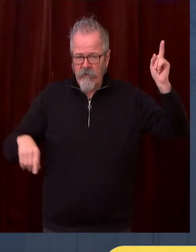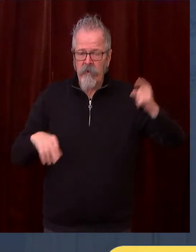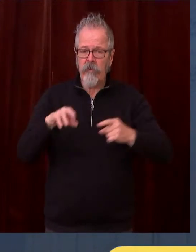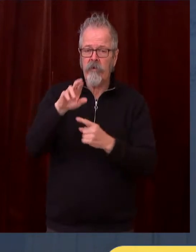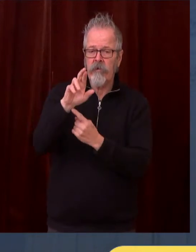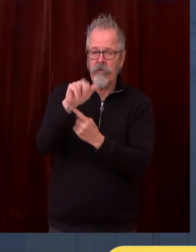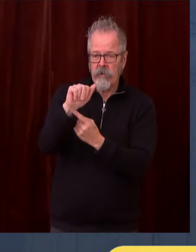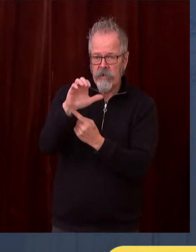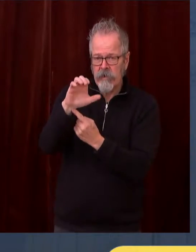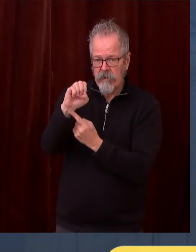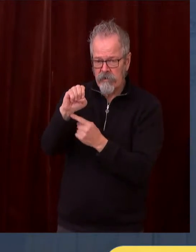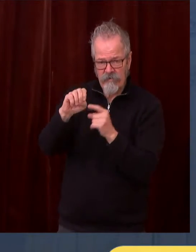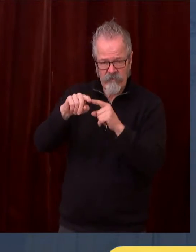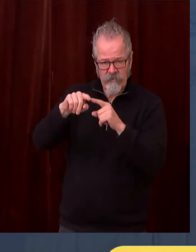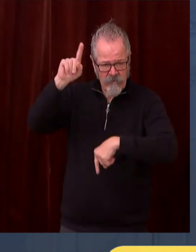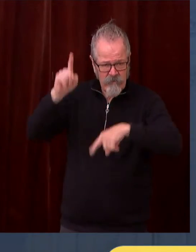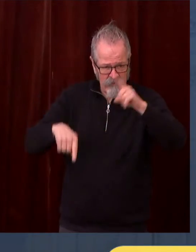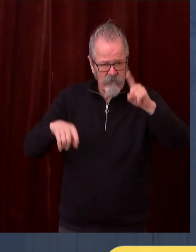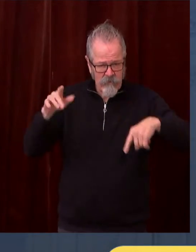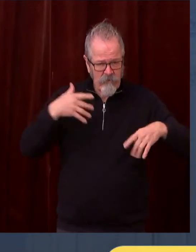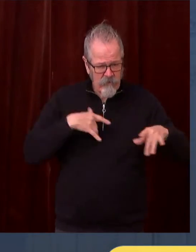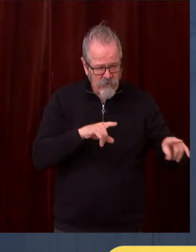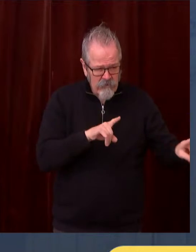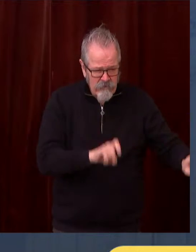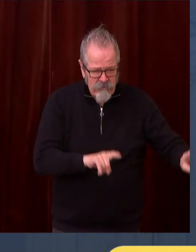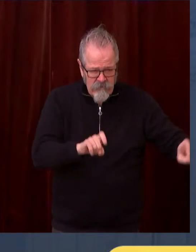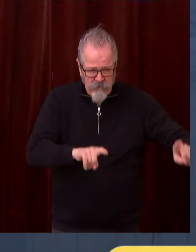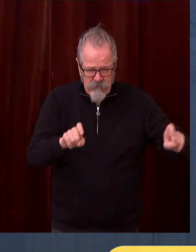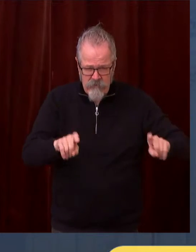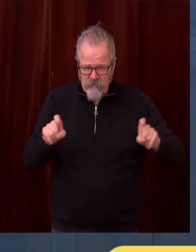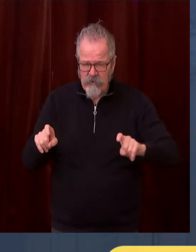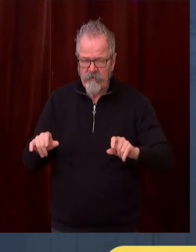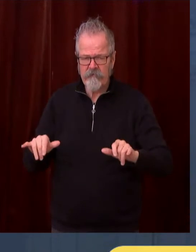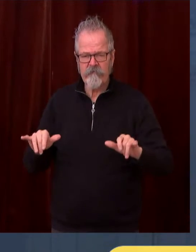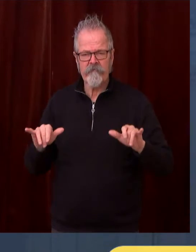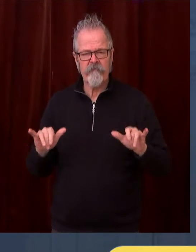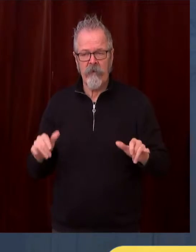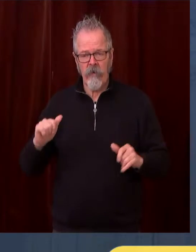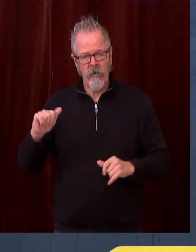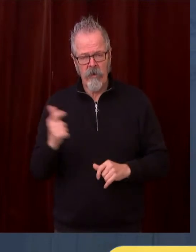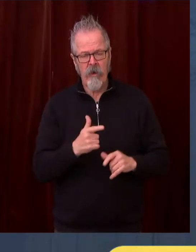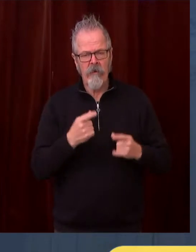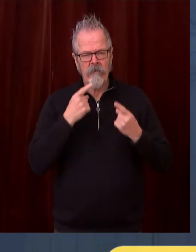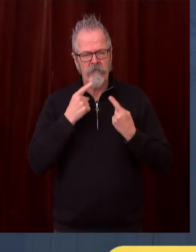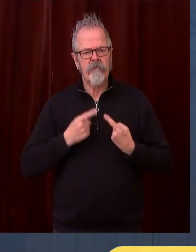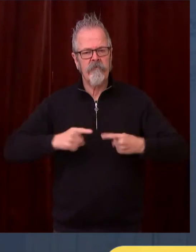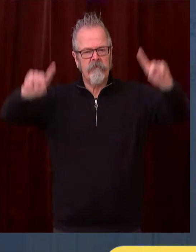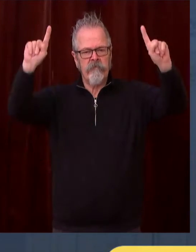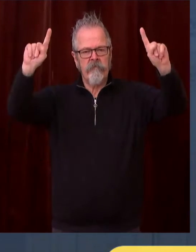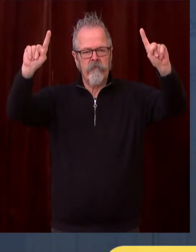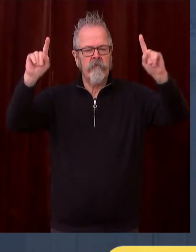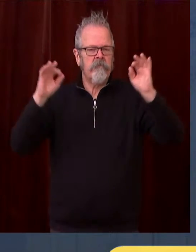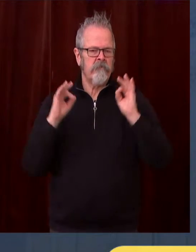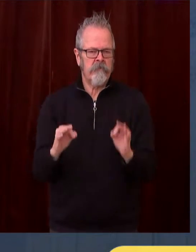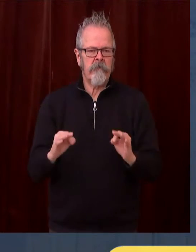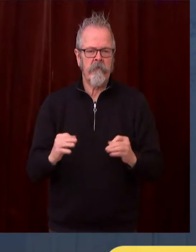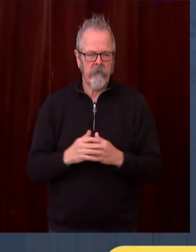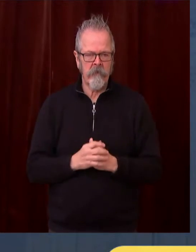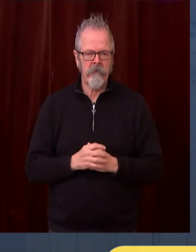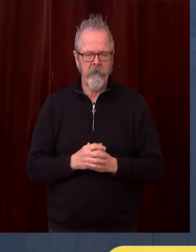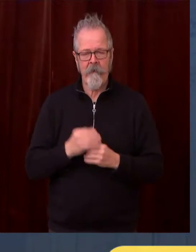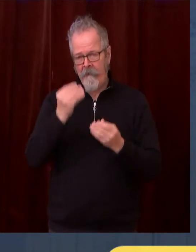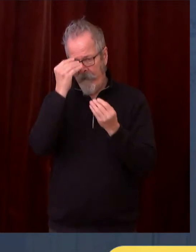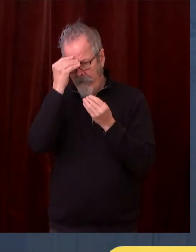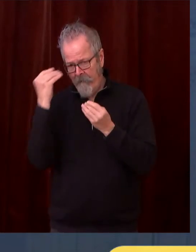been said before. My line of work is the sort of thing that brings me into contact with COVID, but so does the mere fact that